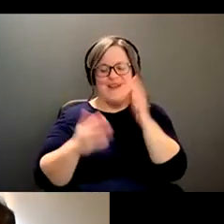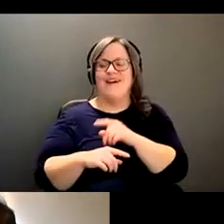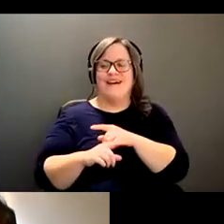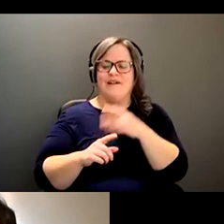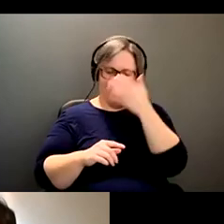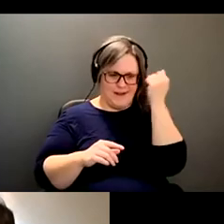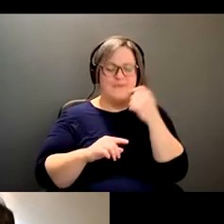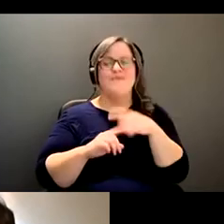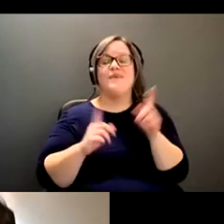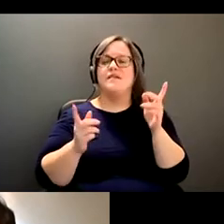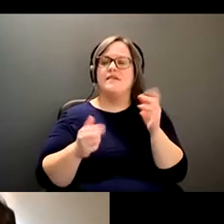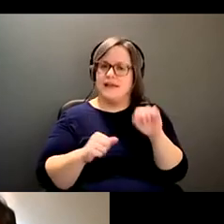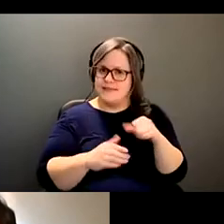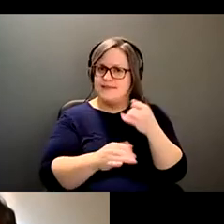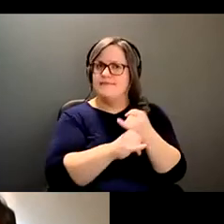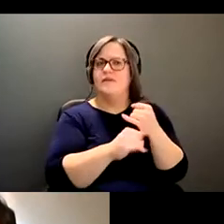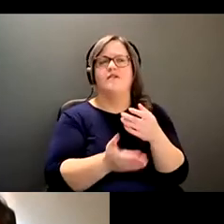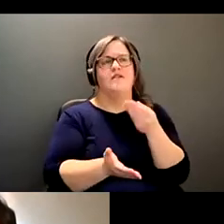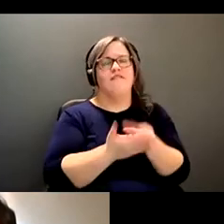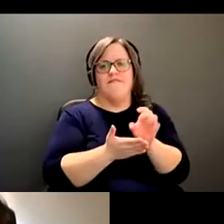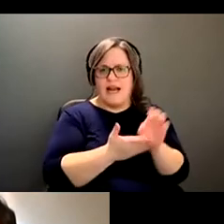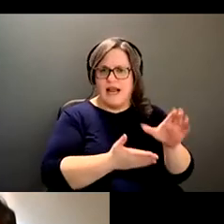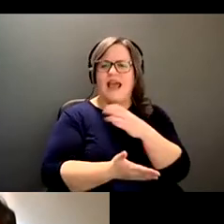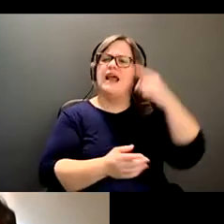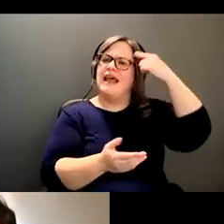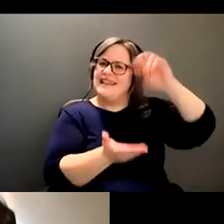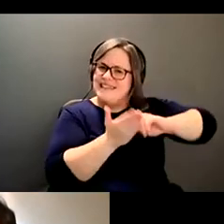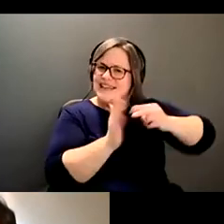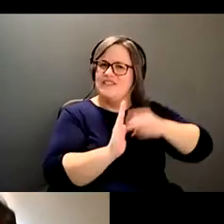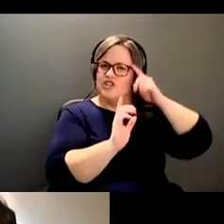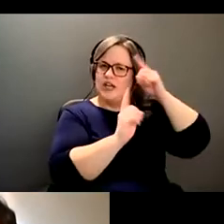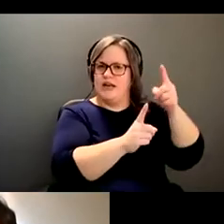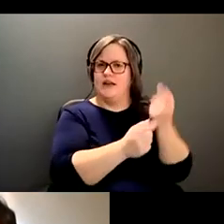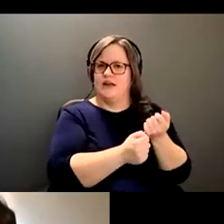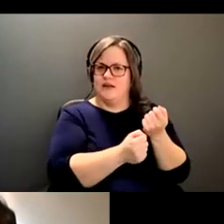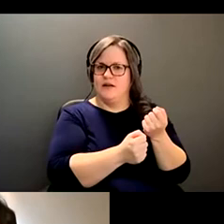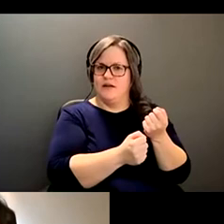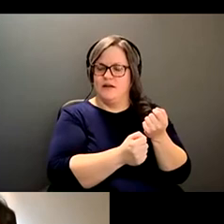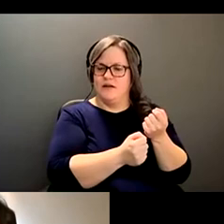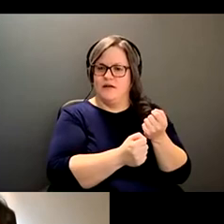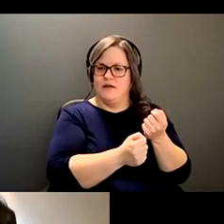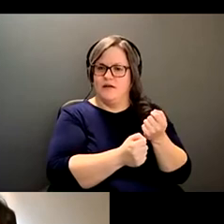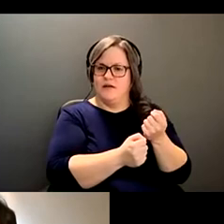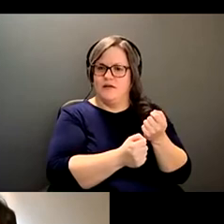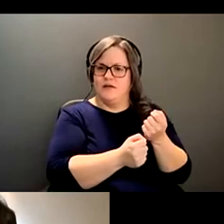and like intentions within institutions and how they're